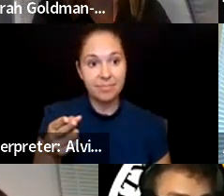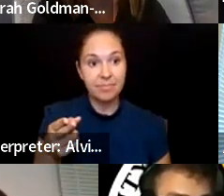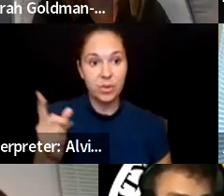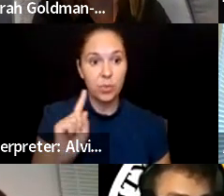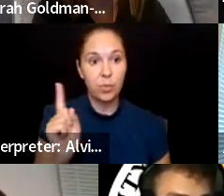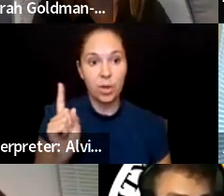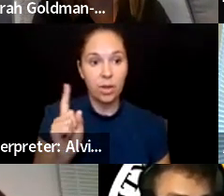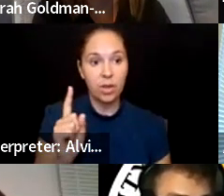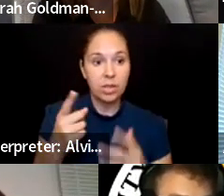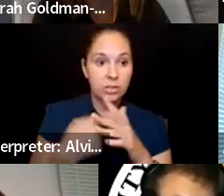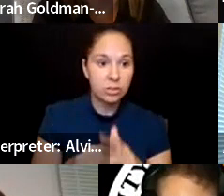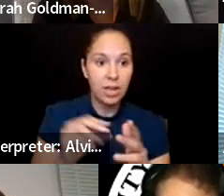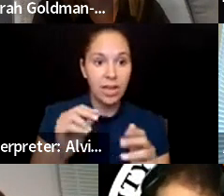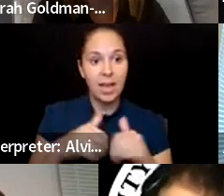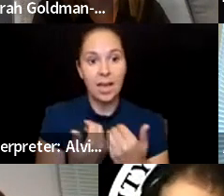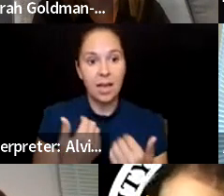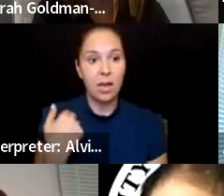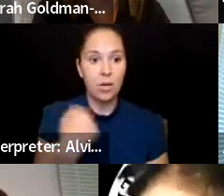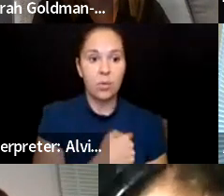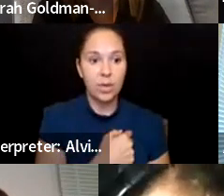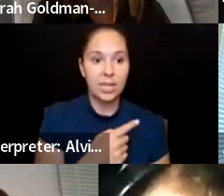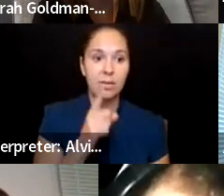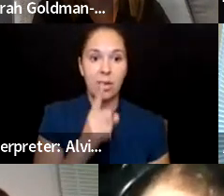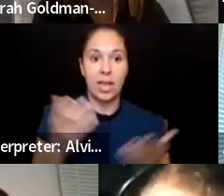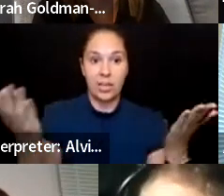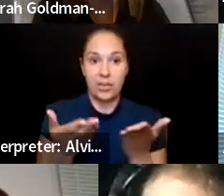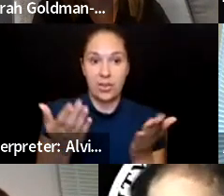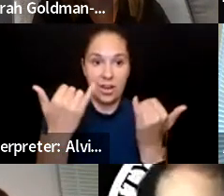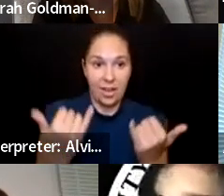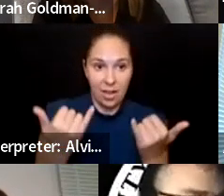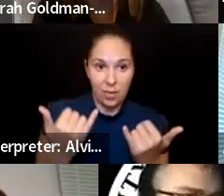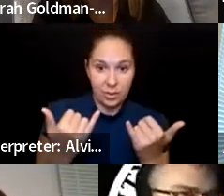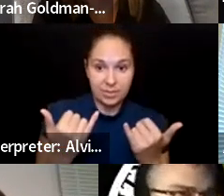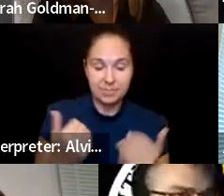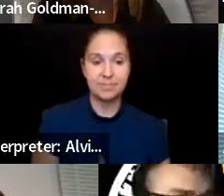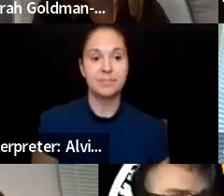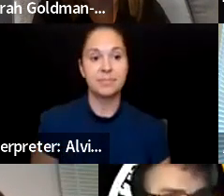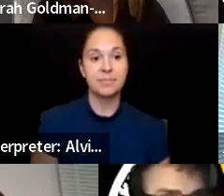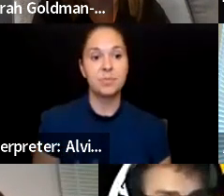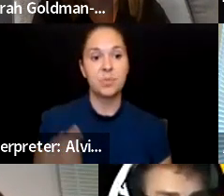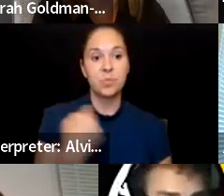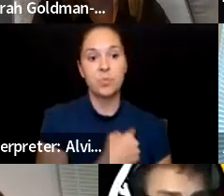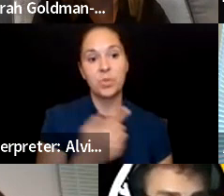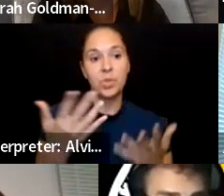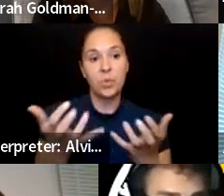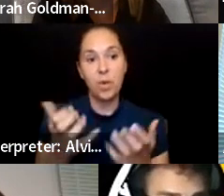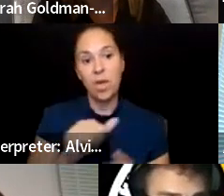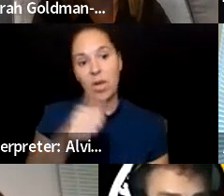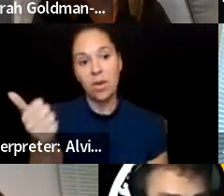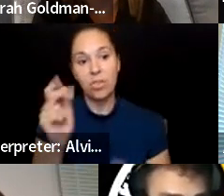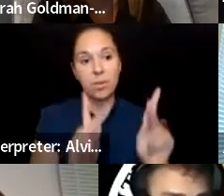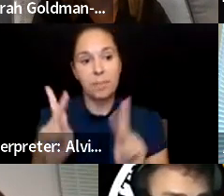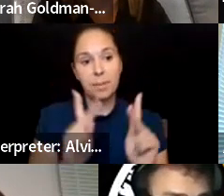started and how we are here now. And we want other